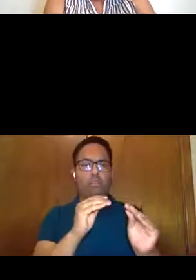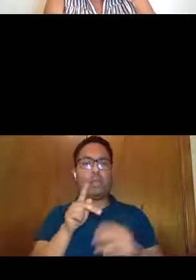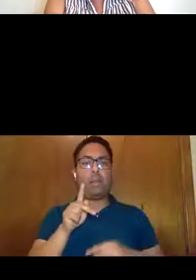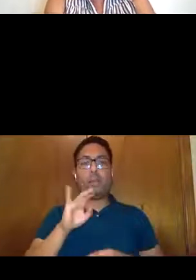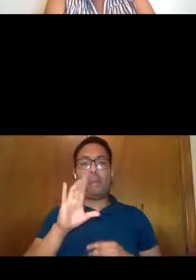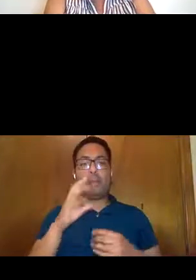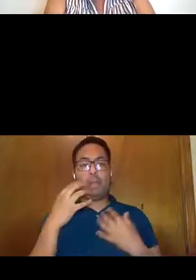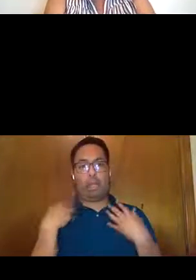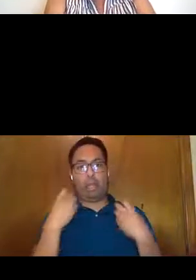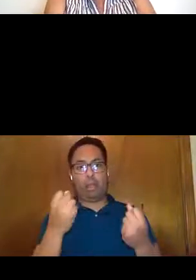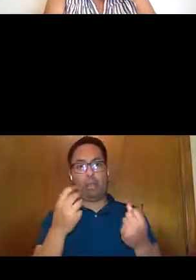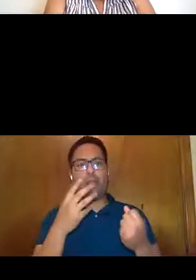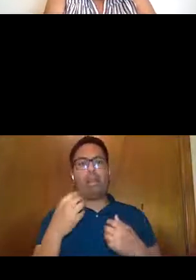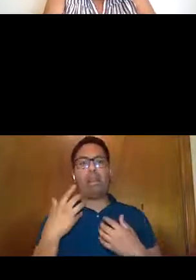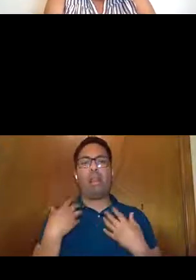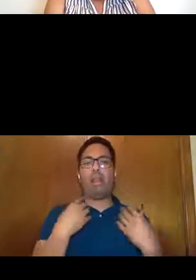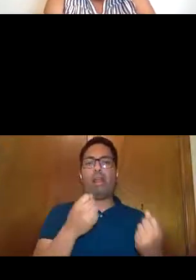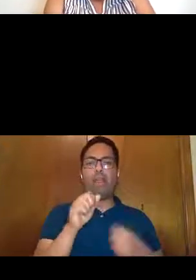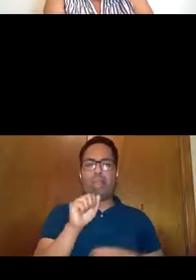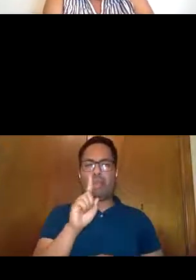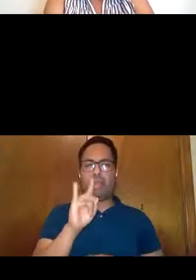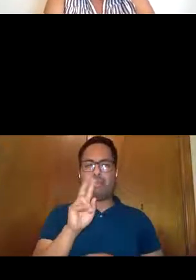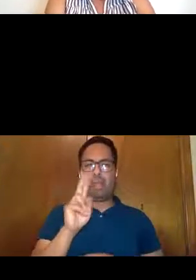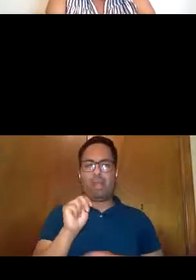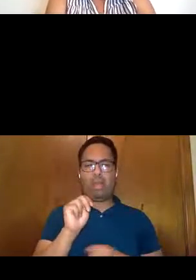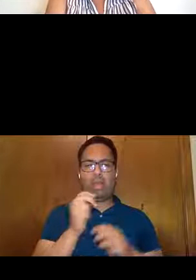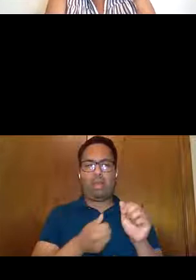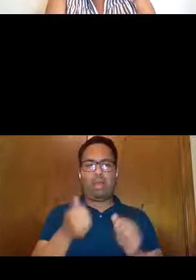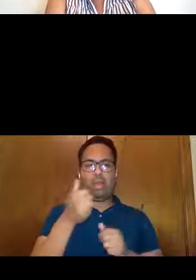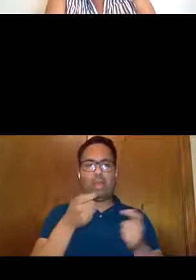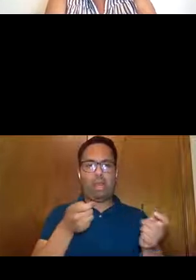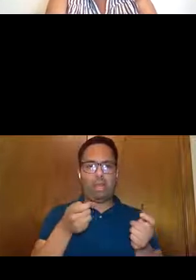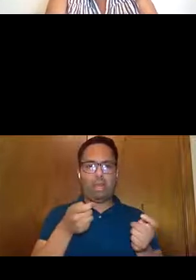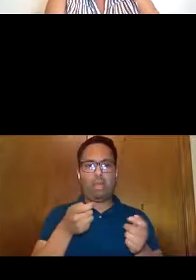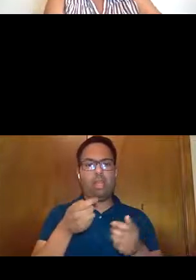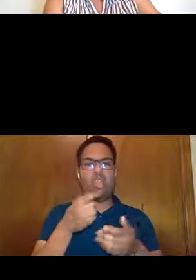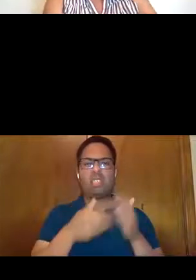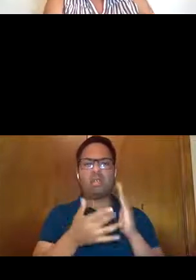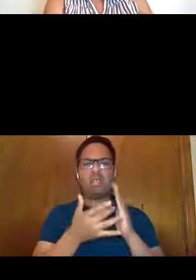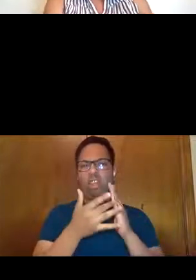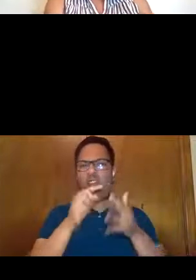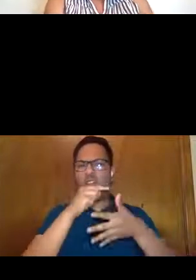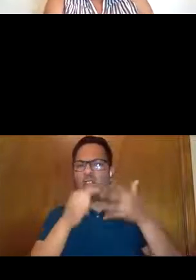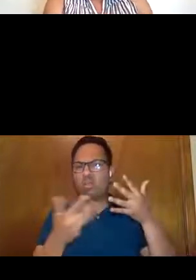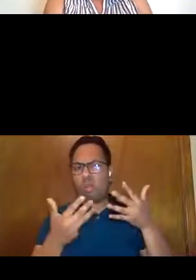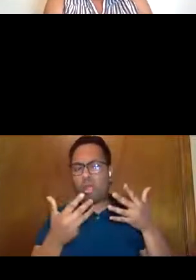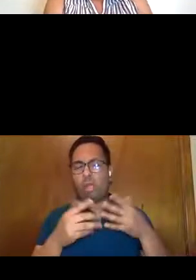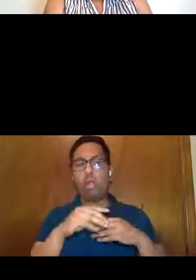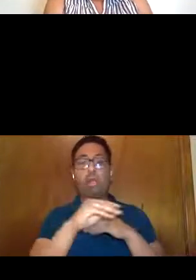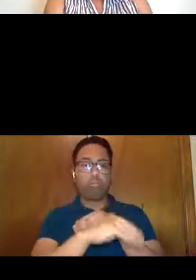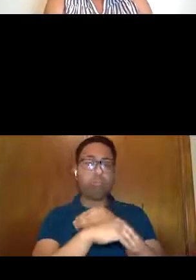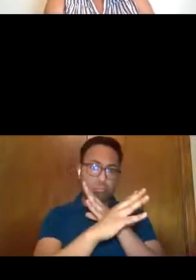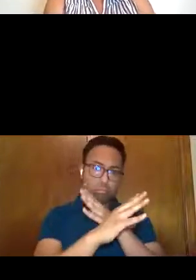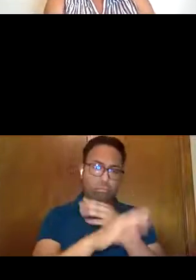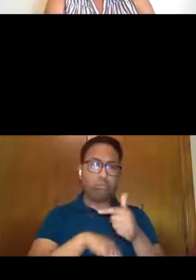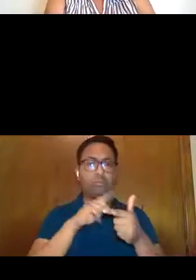health administration. Some of the technologies in telehealth include video conferencing, the